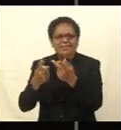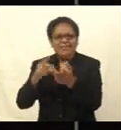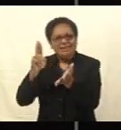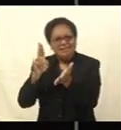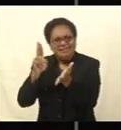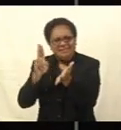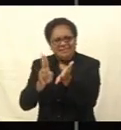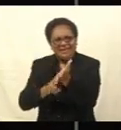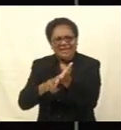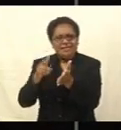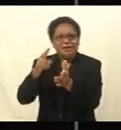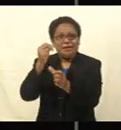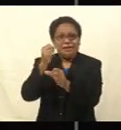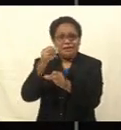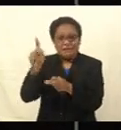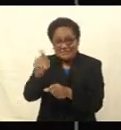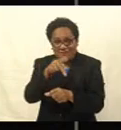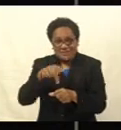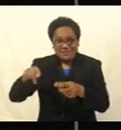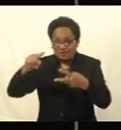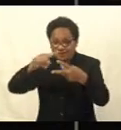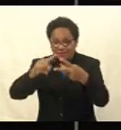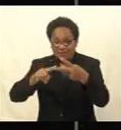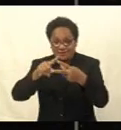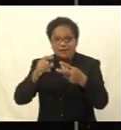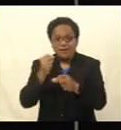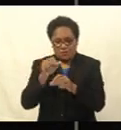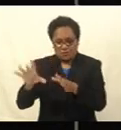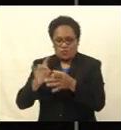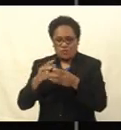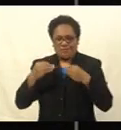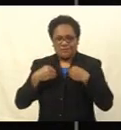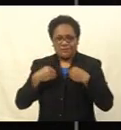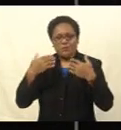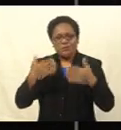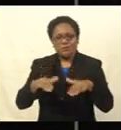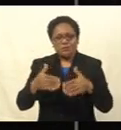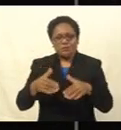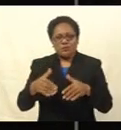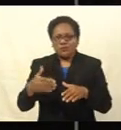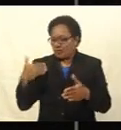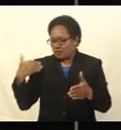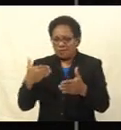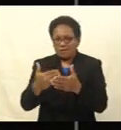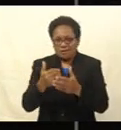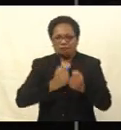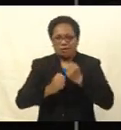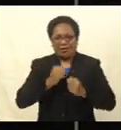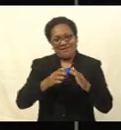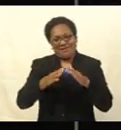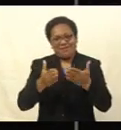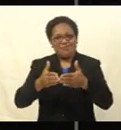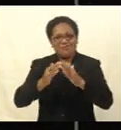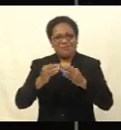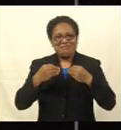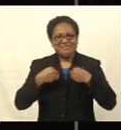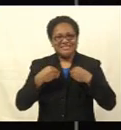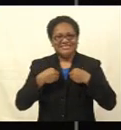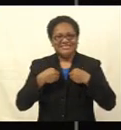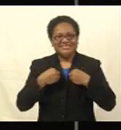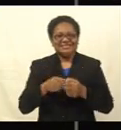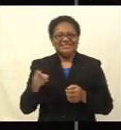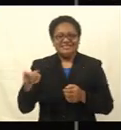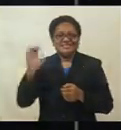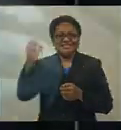Pacific, Ayaz has gone through an extraordinary journey before starting his businesses. Felipe Nakaso with tonight's